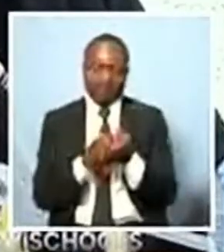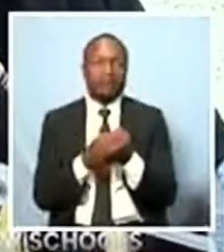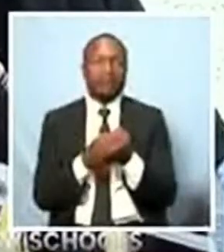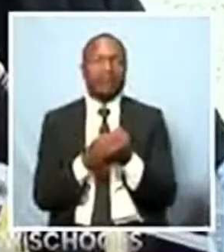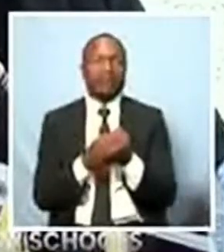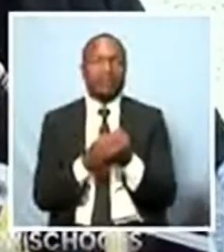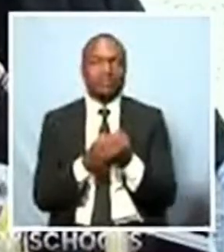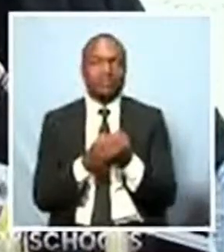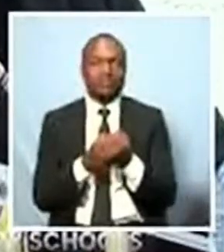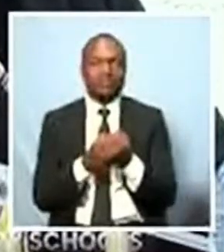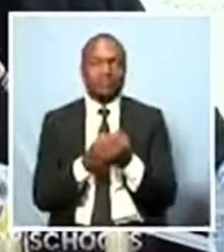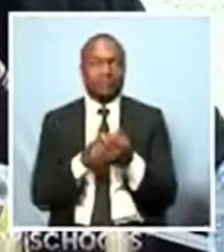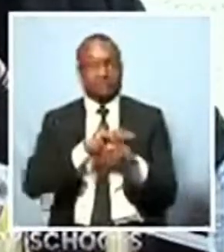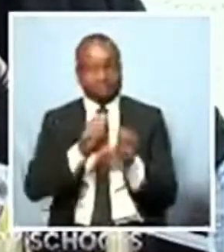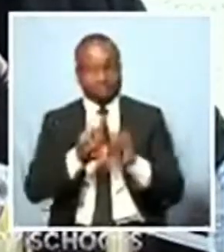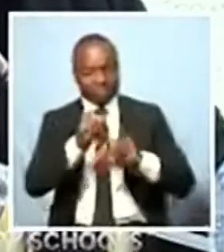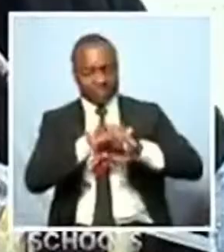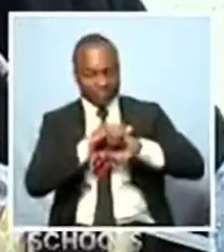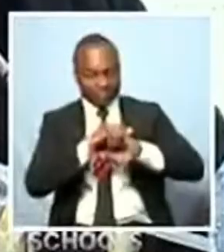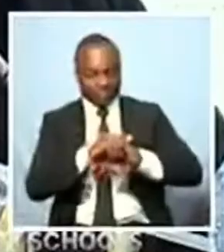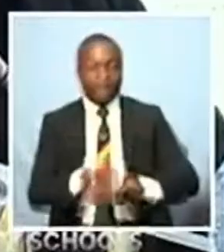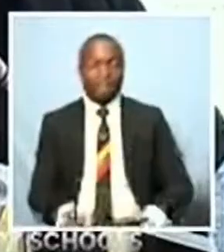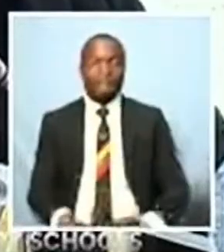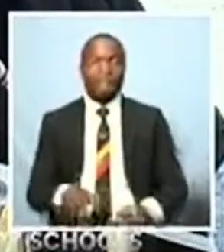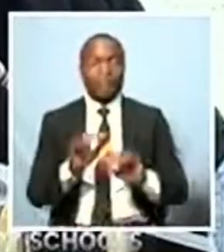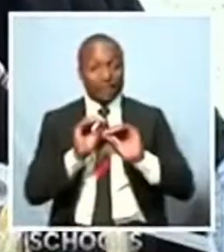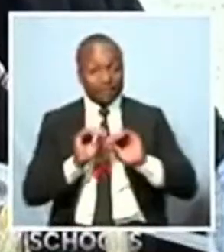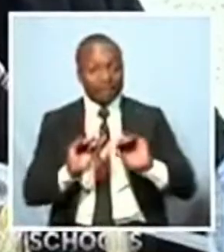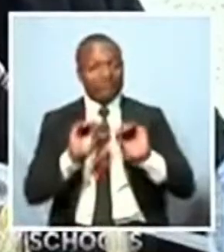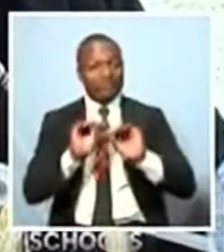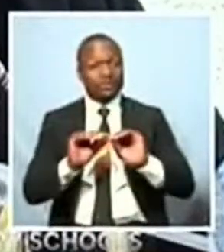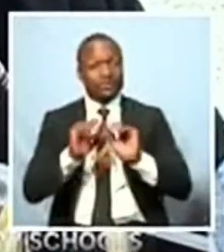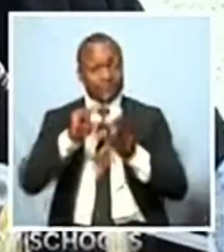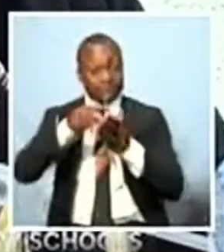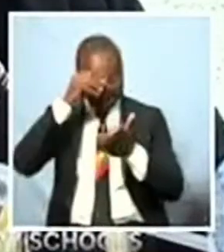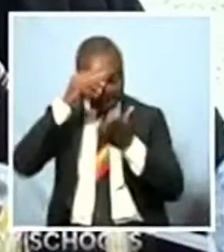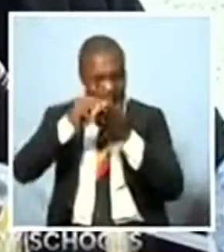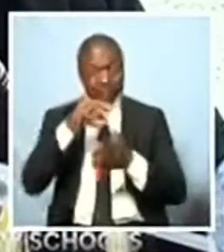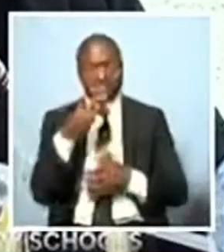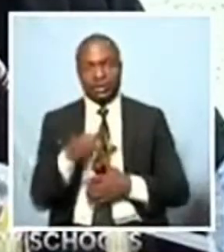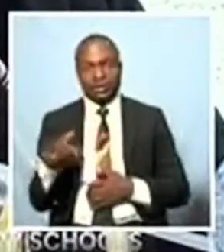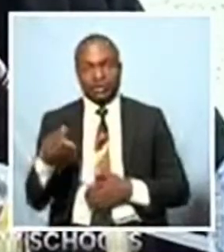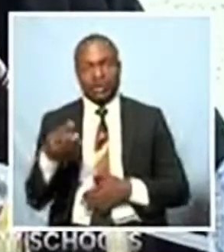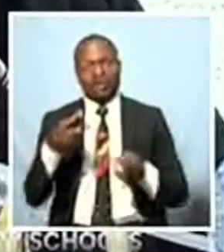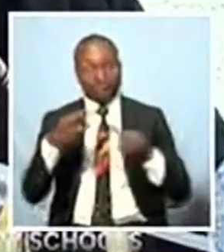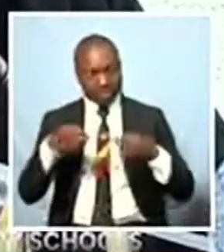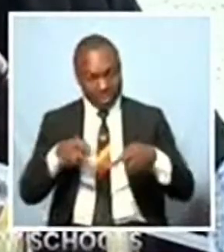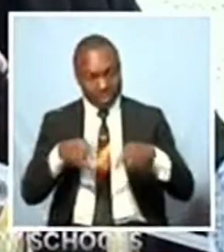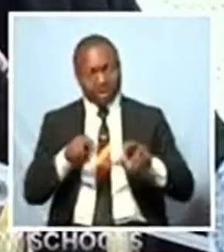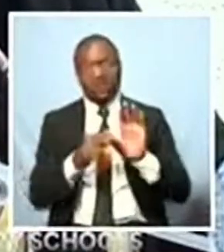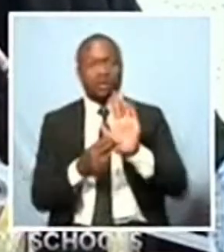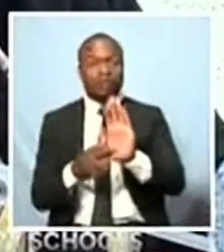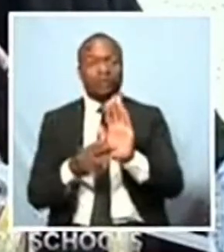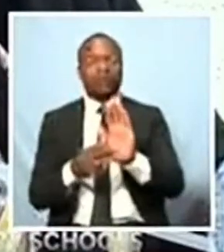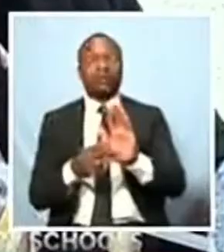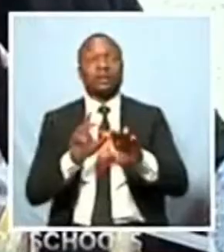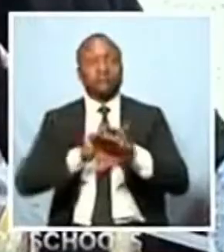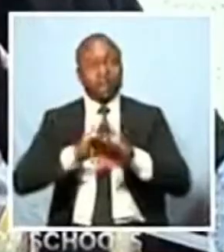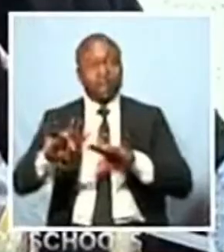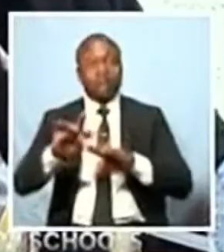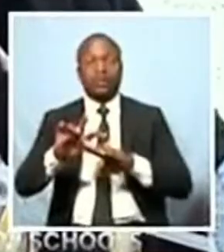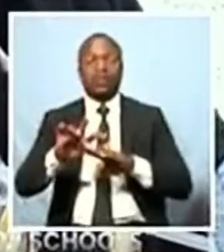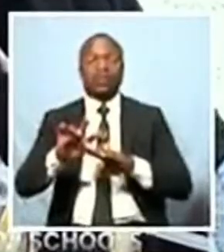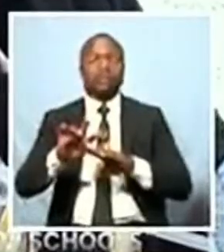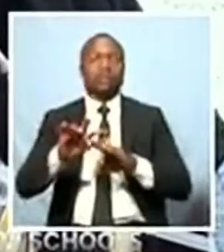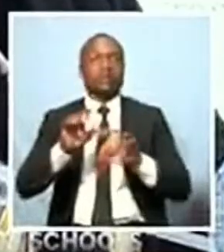to English. And then on the teaching and learning materials, the survey highlighted lack of appropriate teaching and